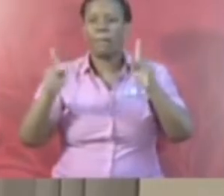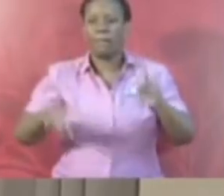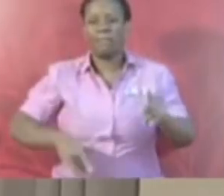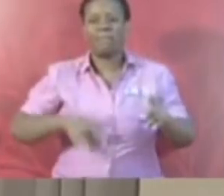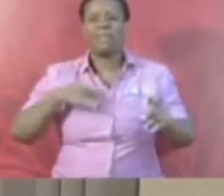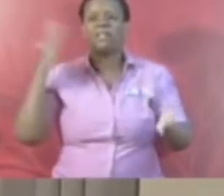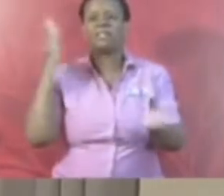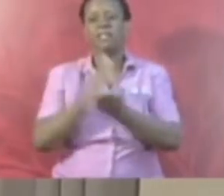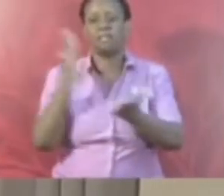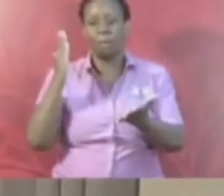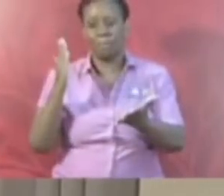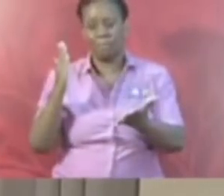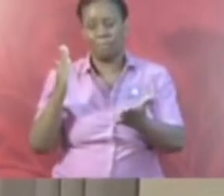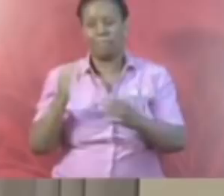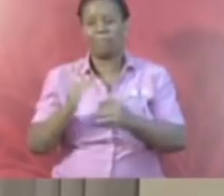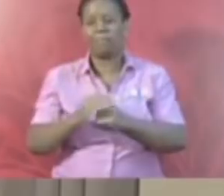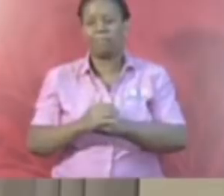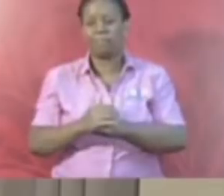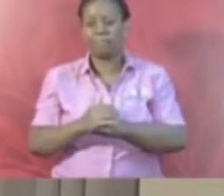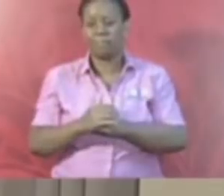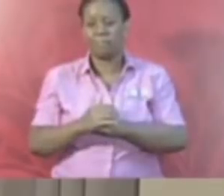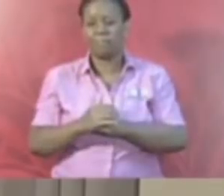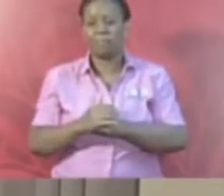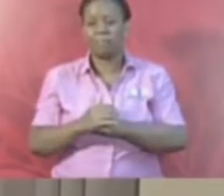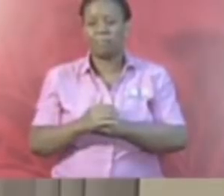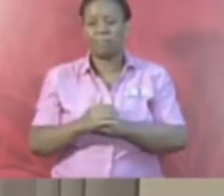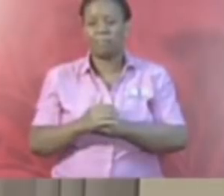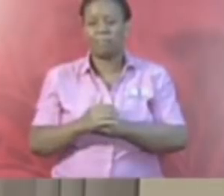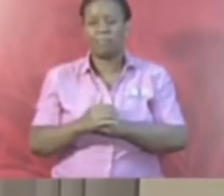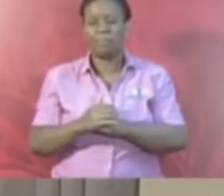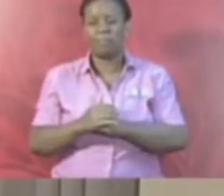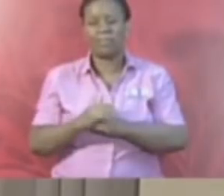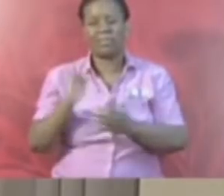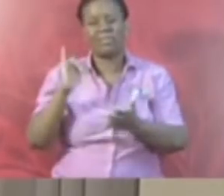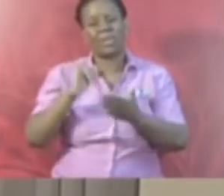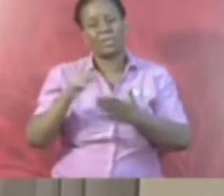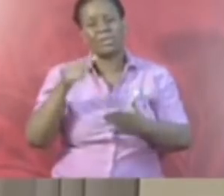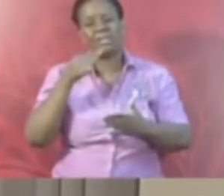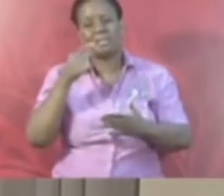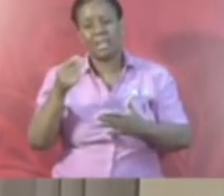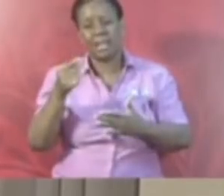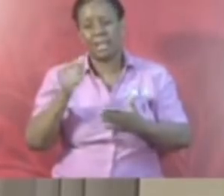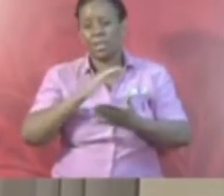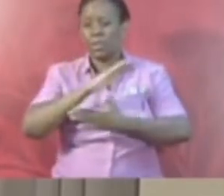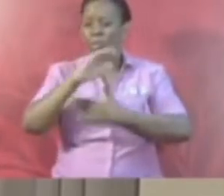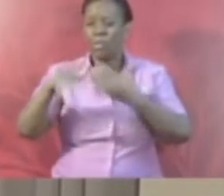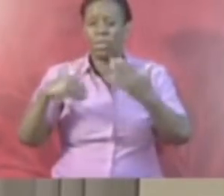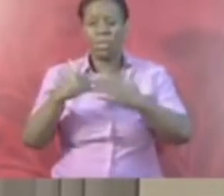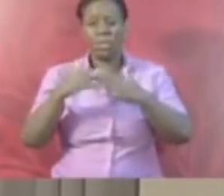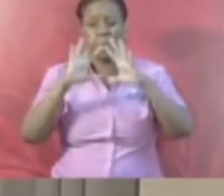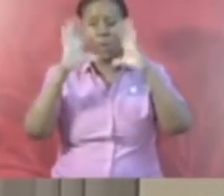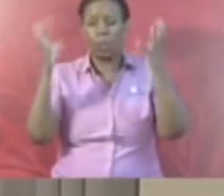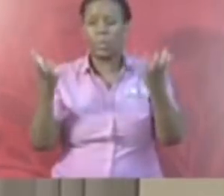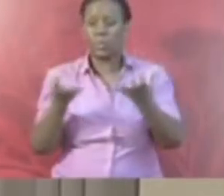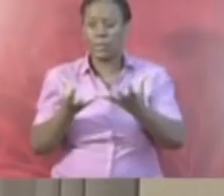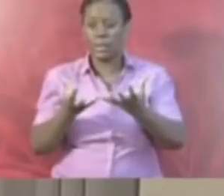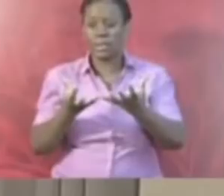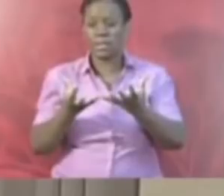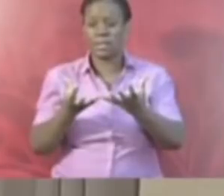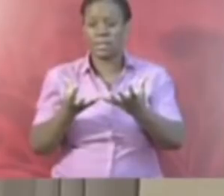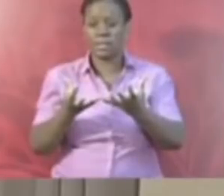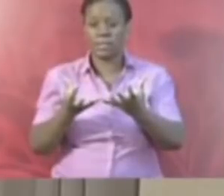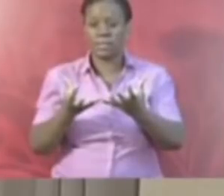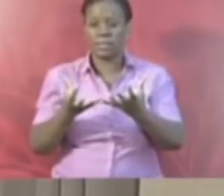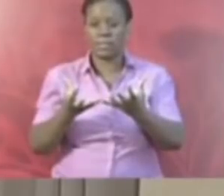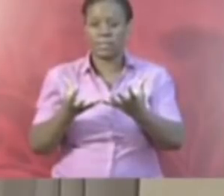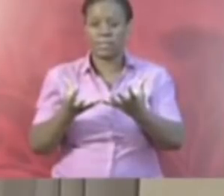these measures. And that is what we as policymakers are faced all around the world. As cases start to